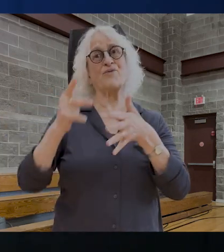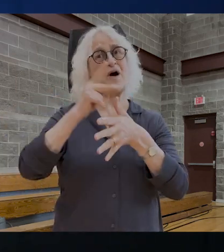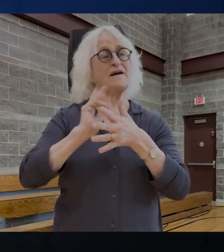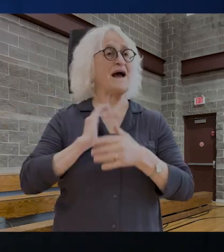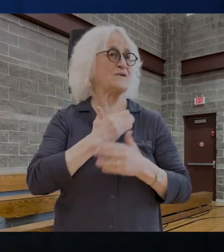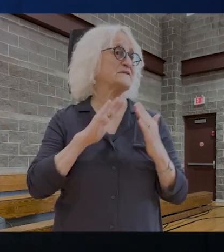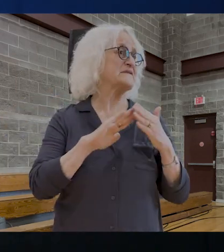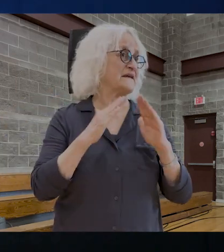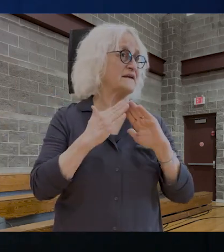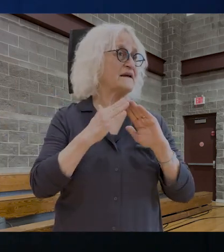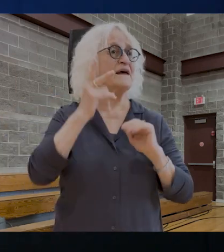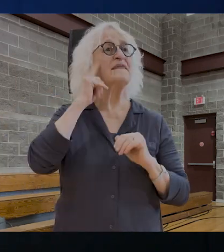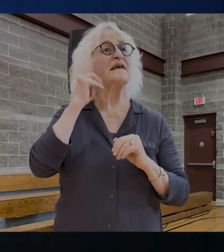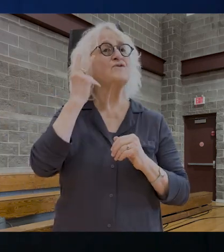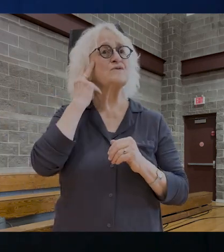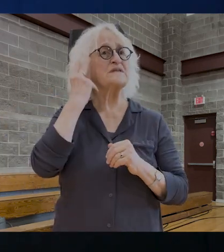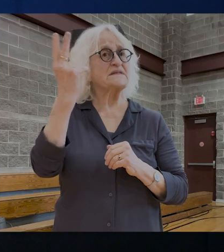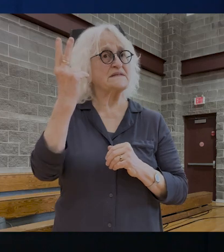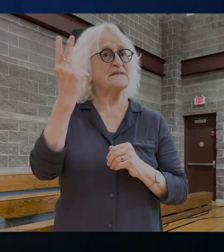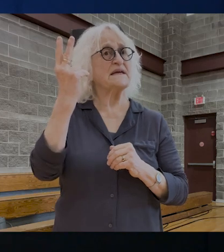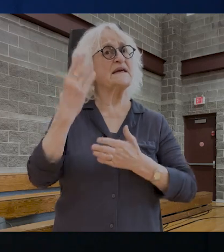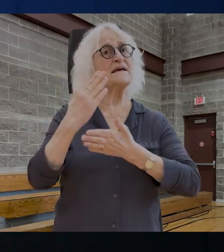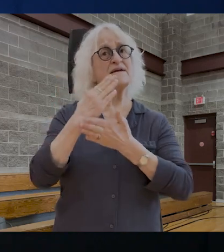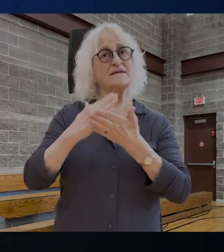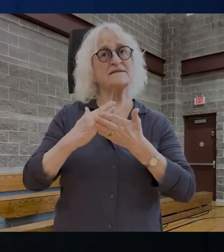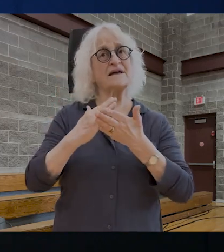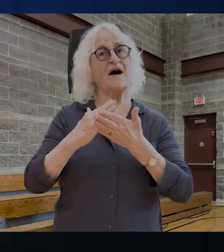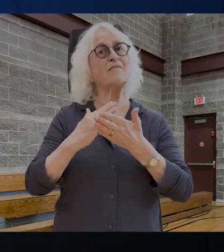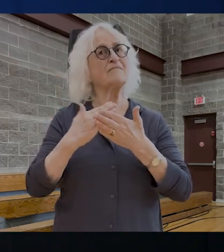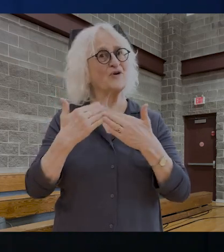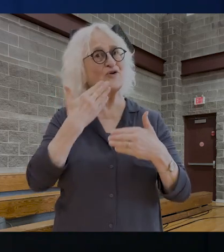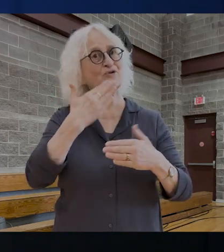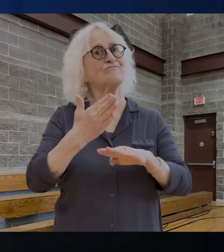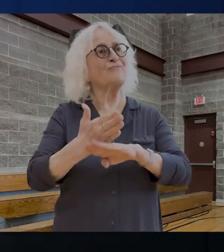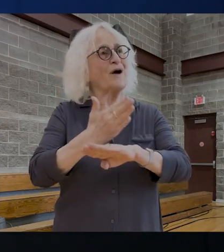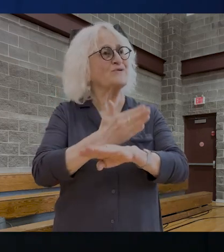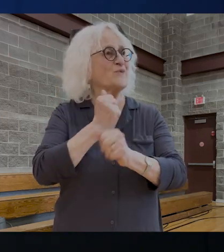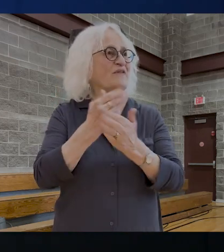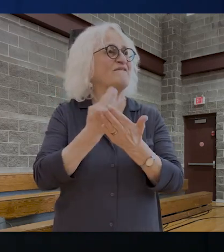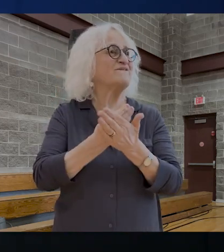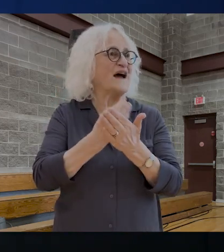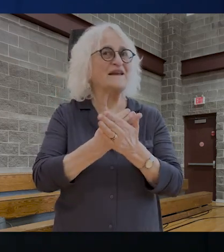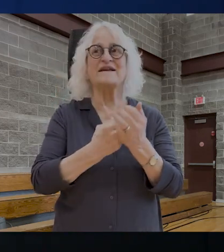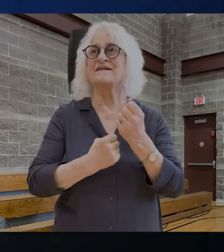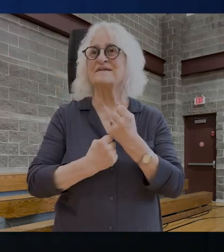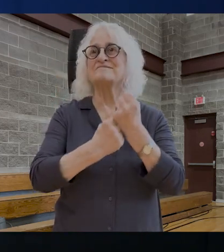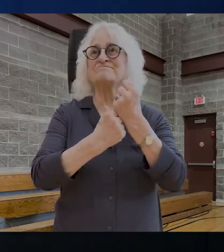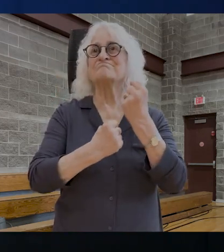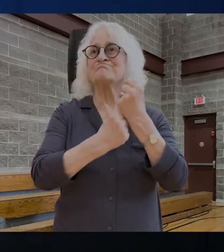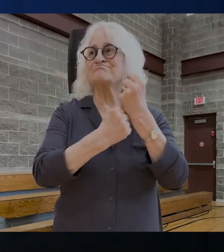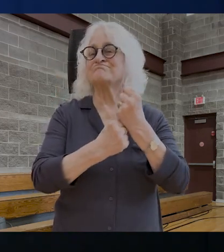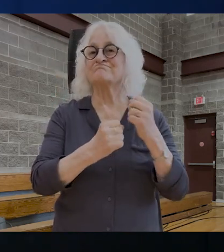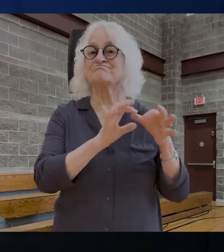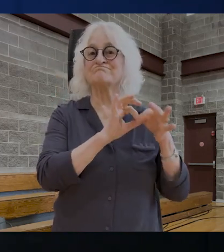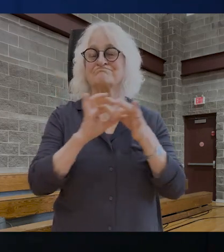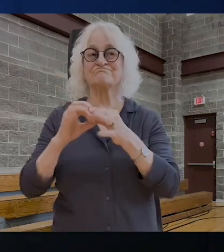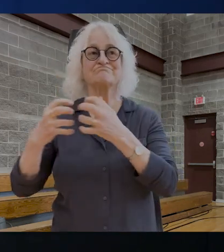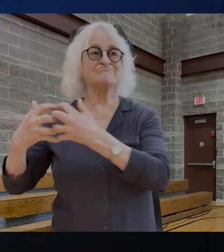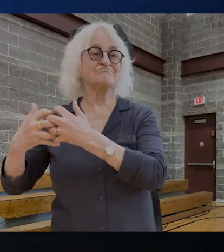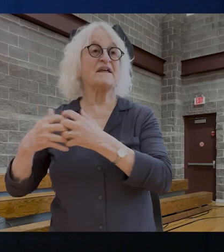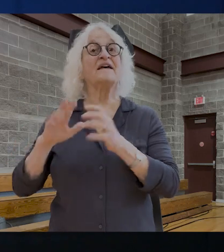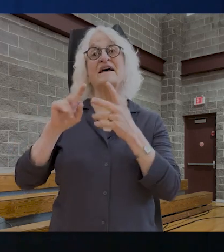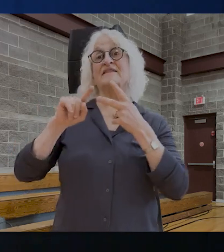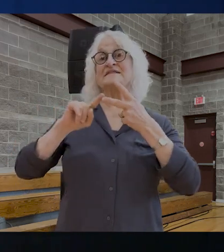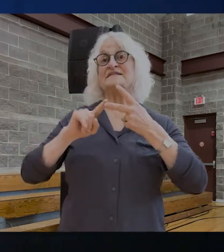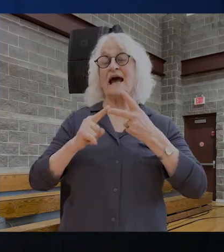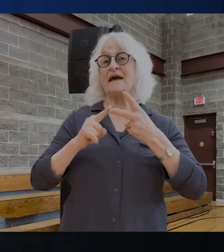council, and I think you'll see some great progress in funding here to correspond with that. The second is that this budget